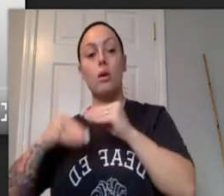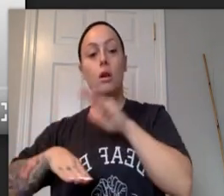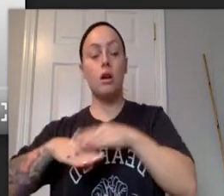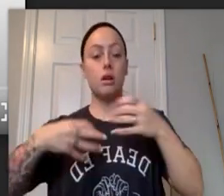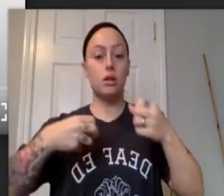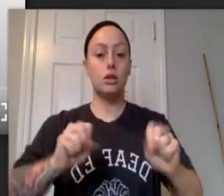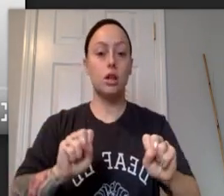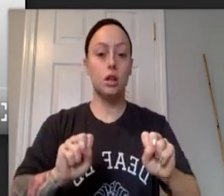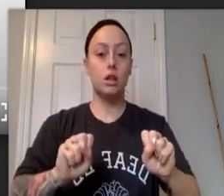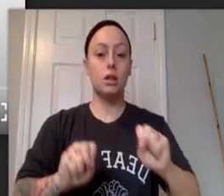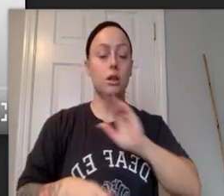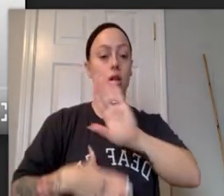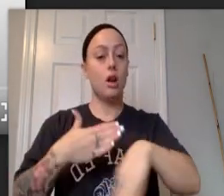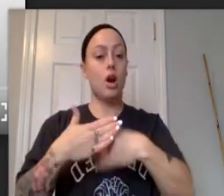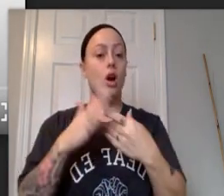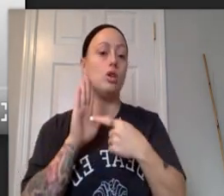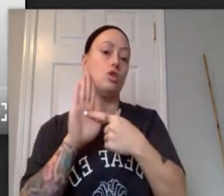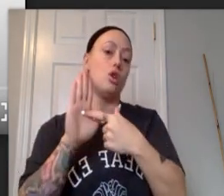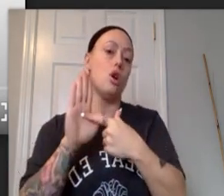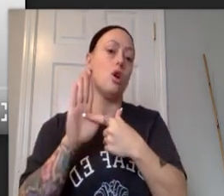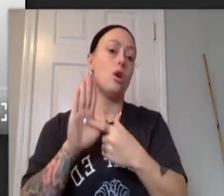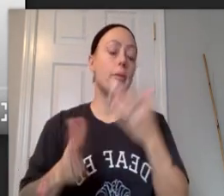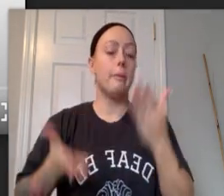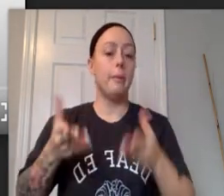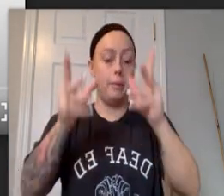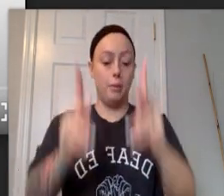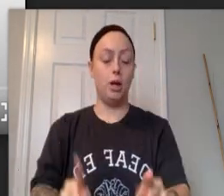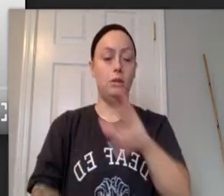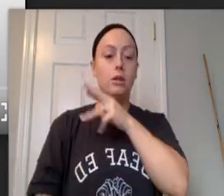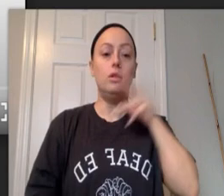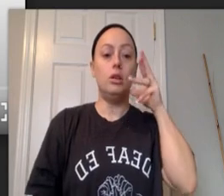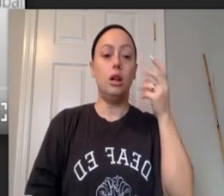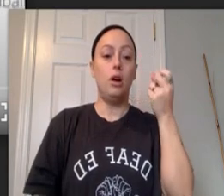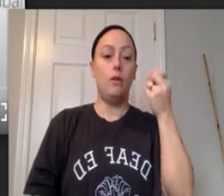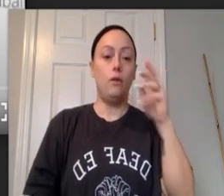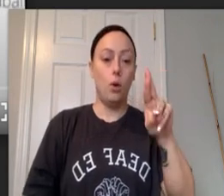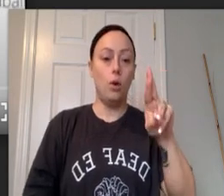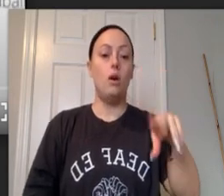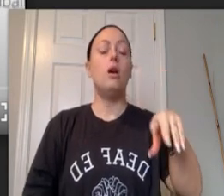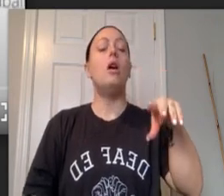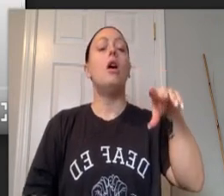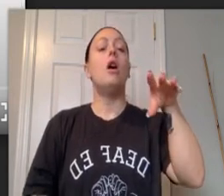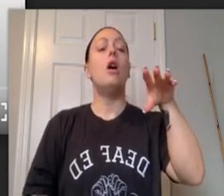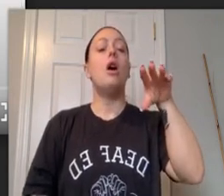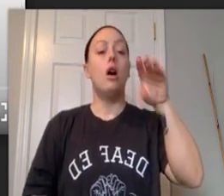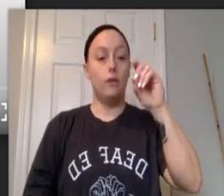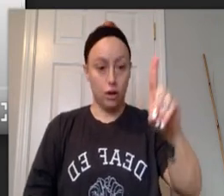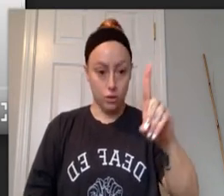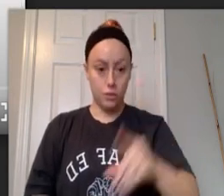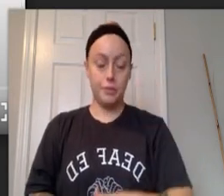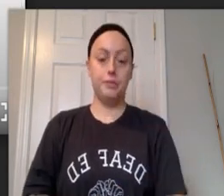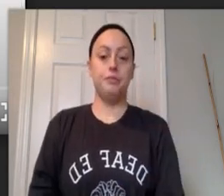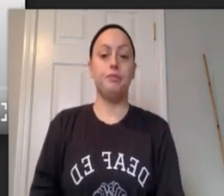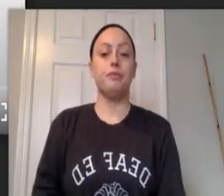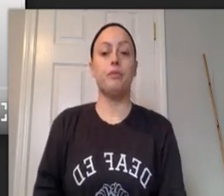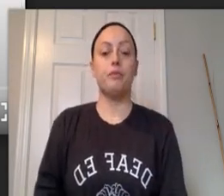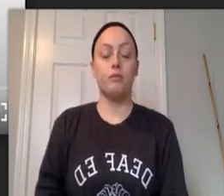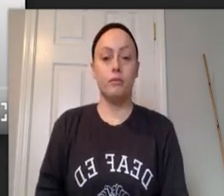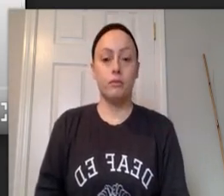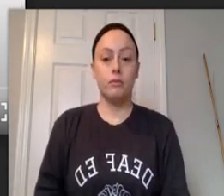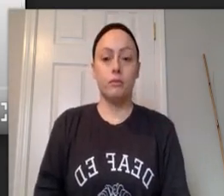all indicators that somebody could be at risk of an overdose. Absolutely. I want to point out the fact of,